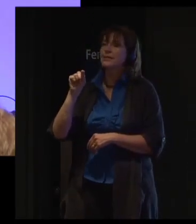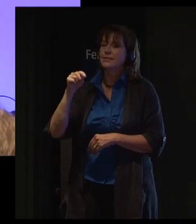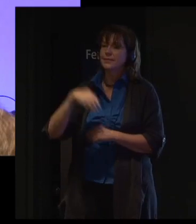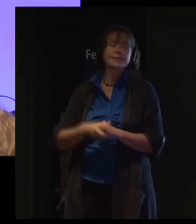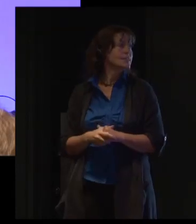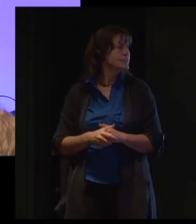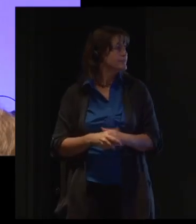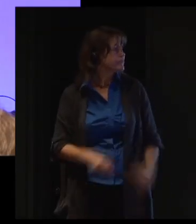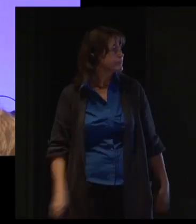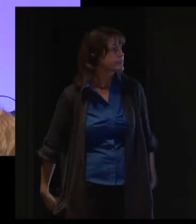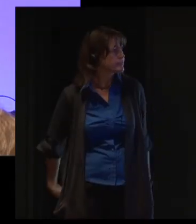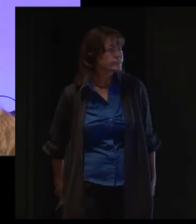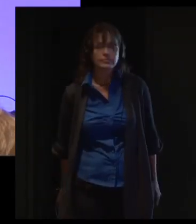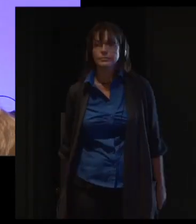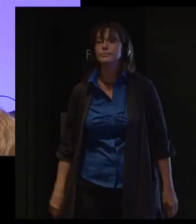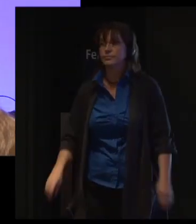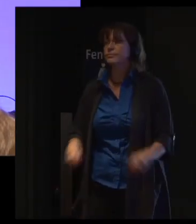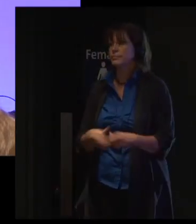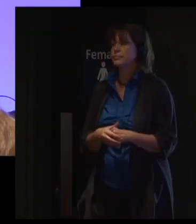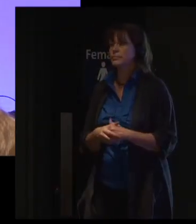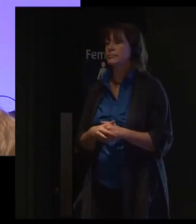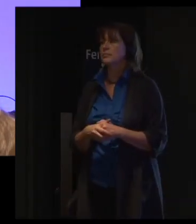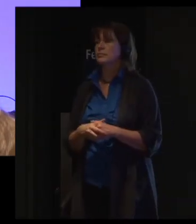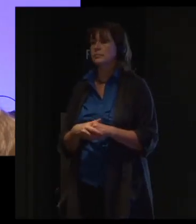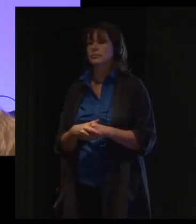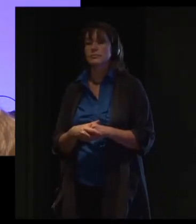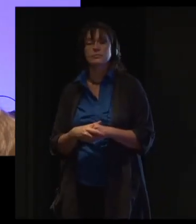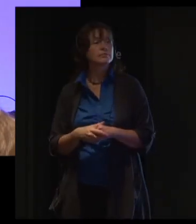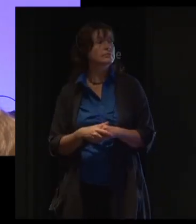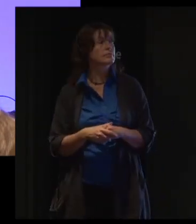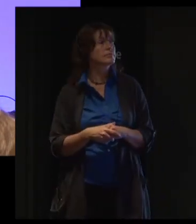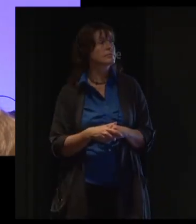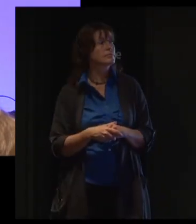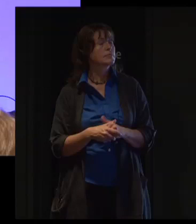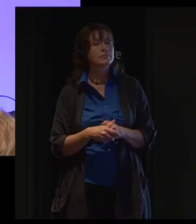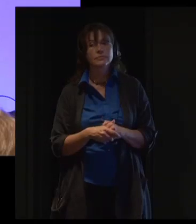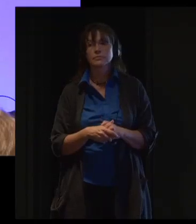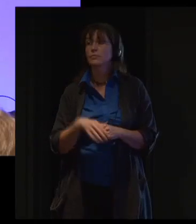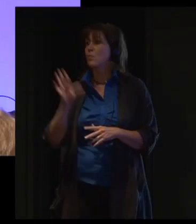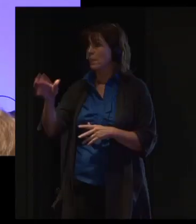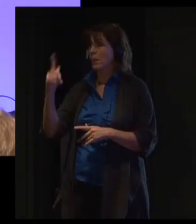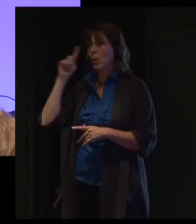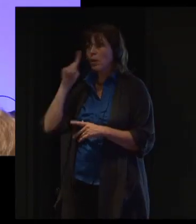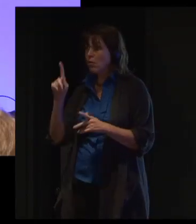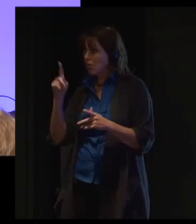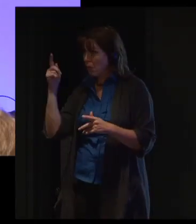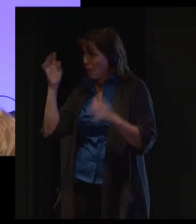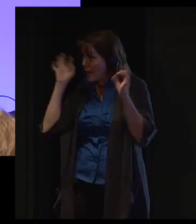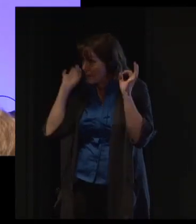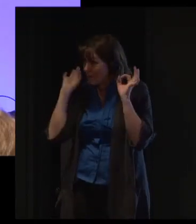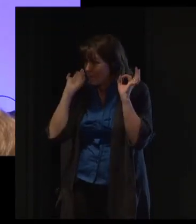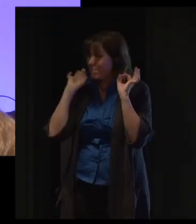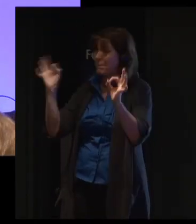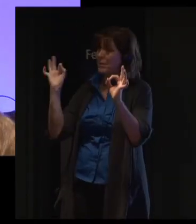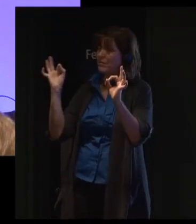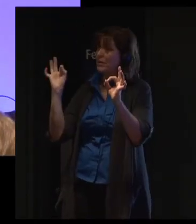Mm-hmm. So even it looks as if everything is perfect, so it's still necessary to